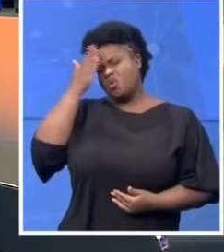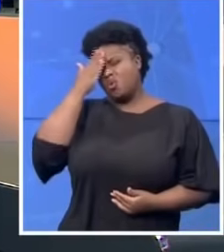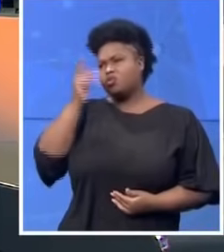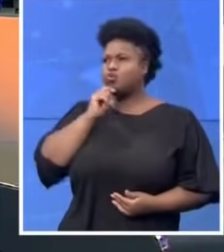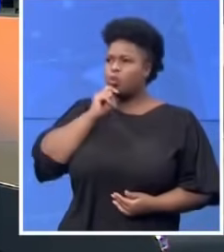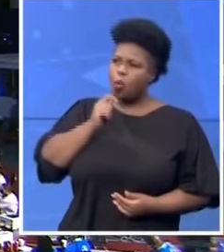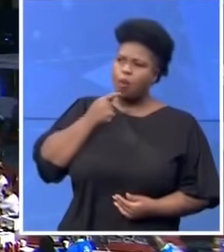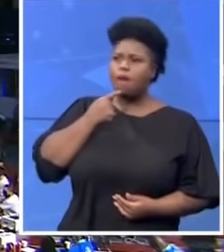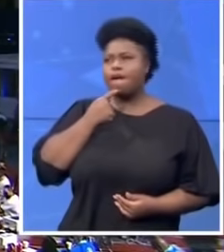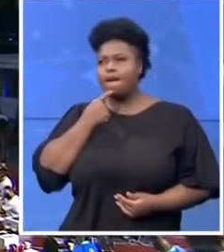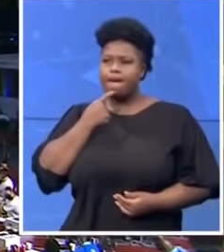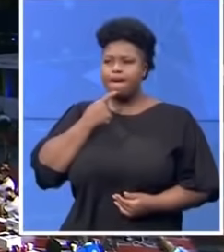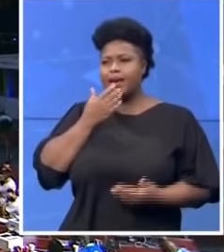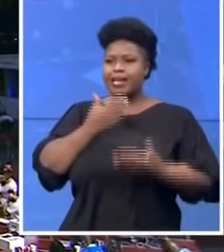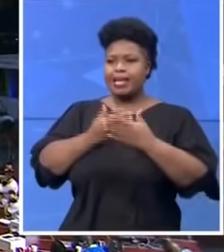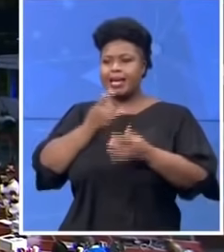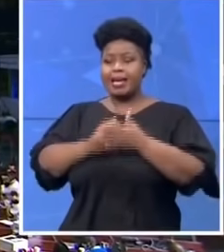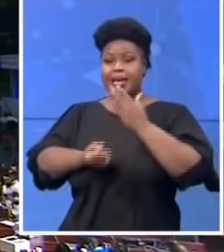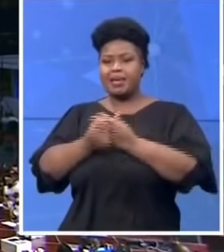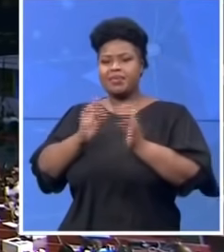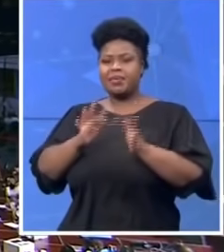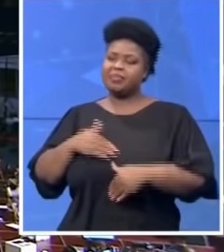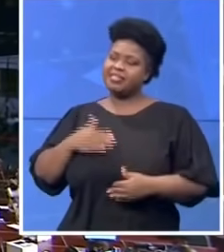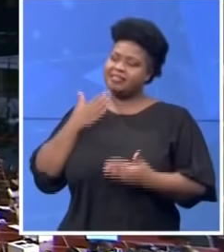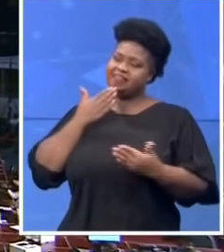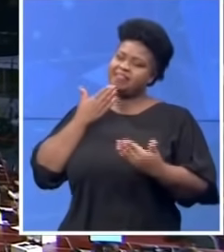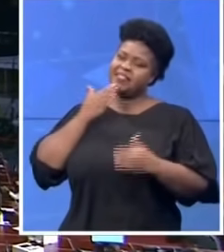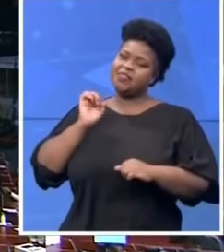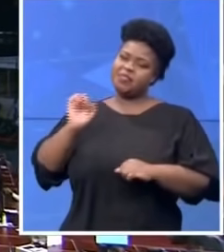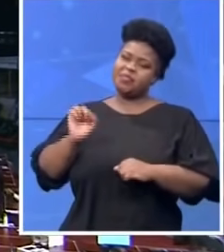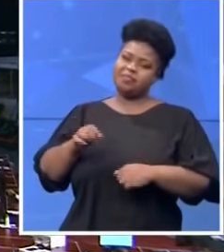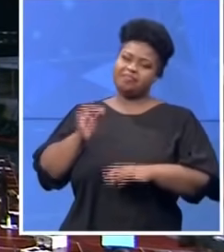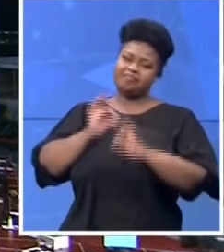thanks so much indeed for your insights, and we look forward for more analysis later. Thank you for having me. All right.